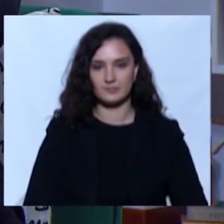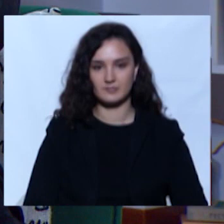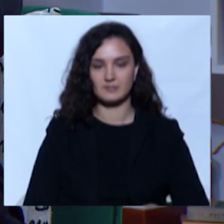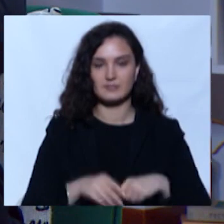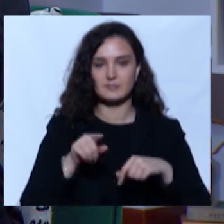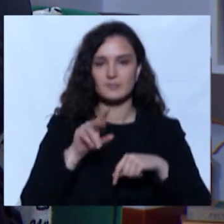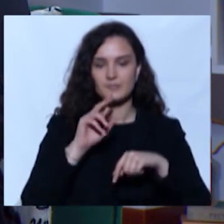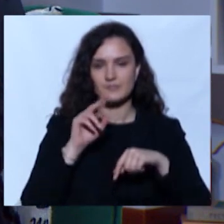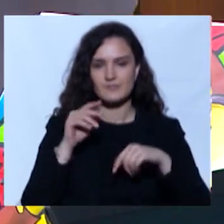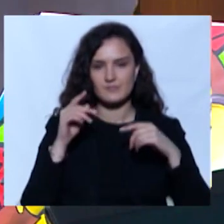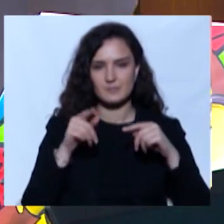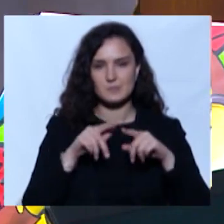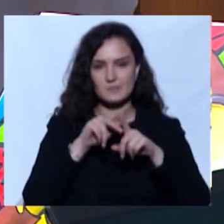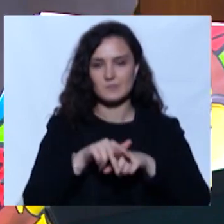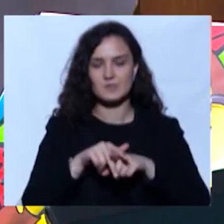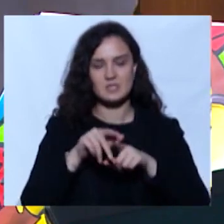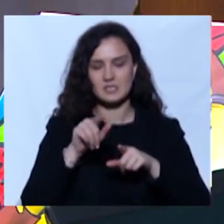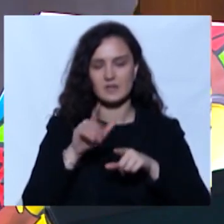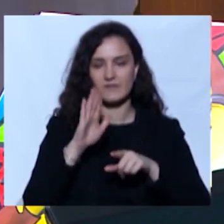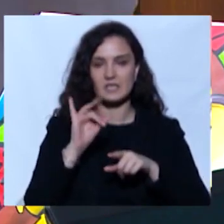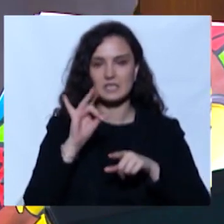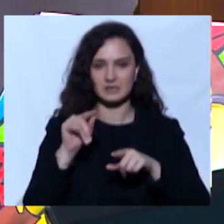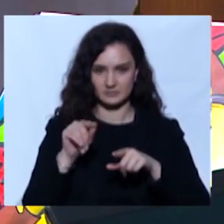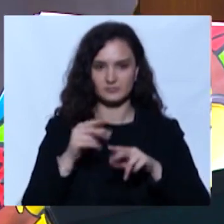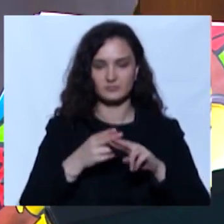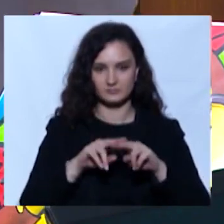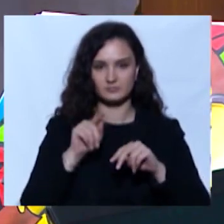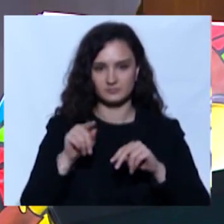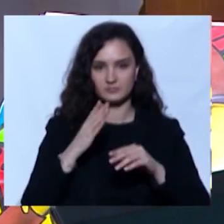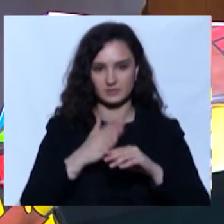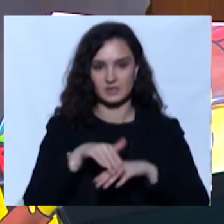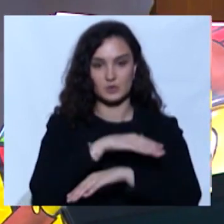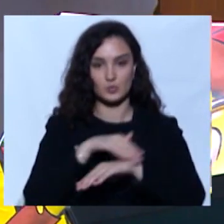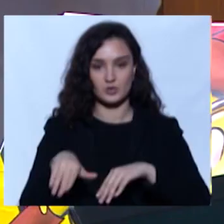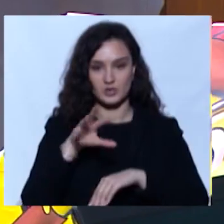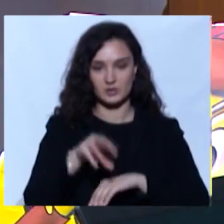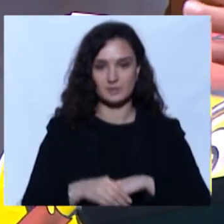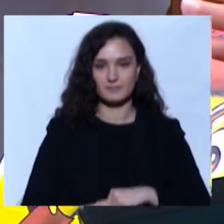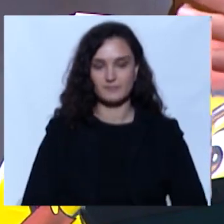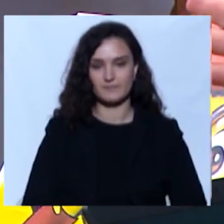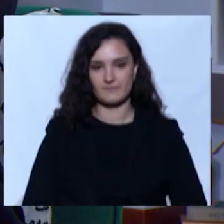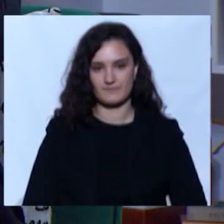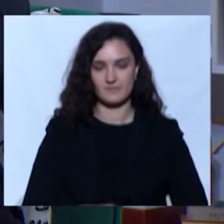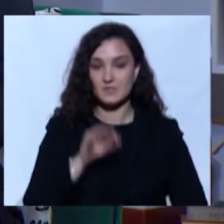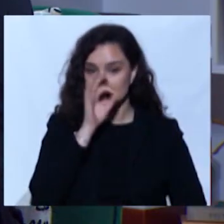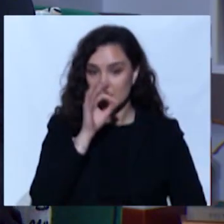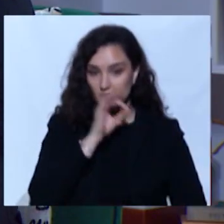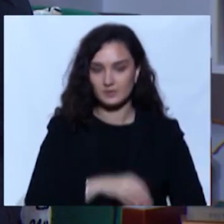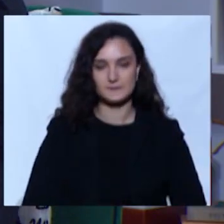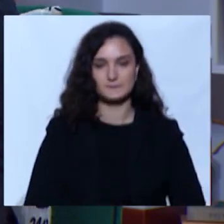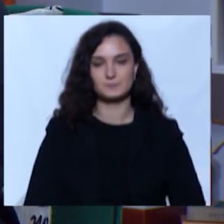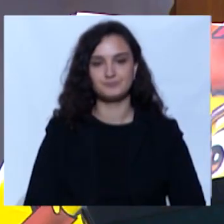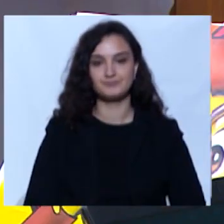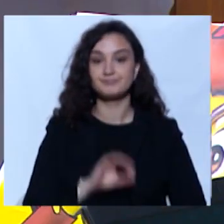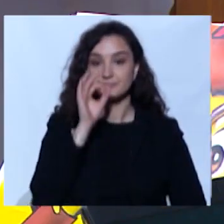Donkey. The donkey is in the street. Pig.